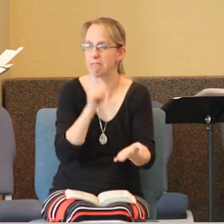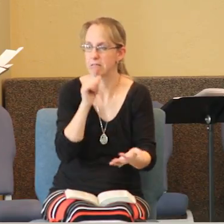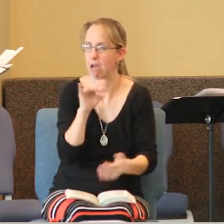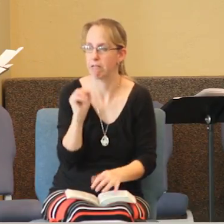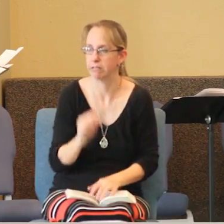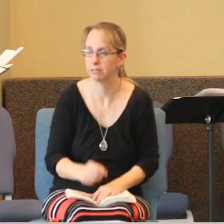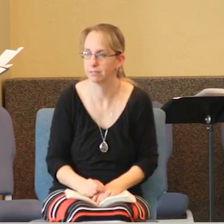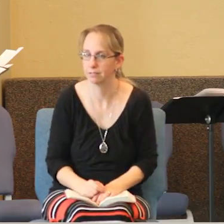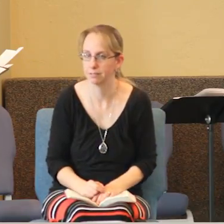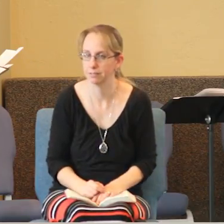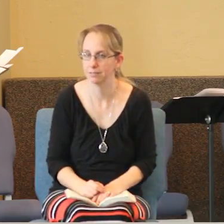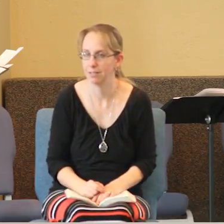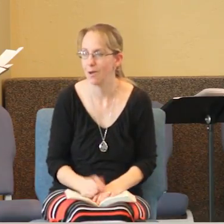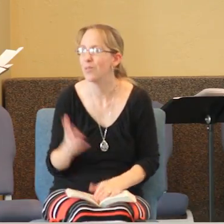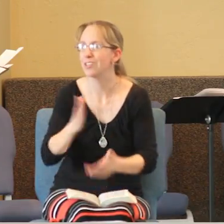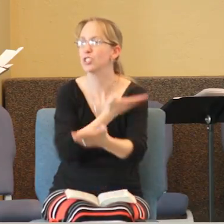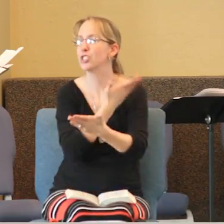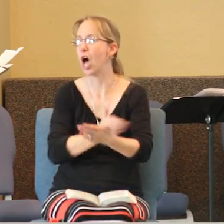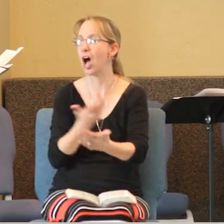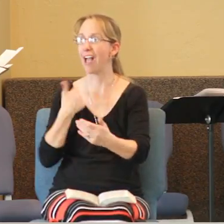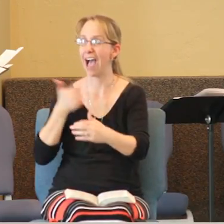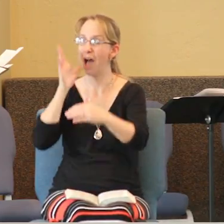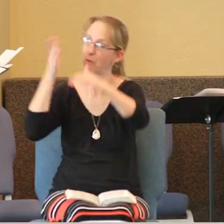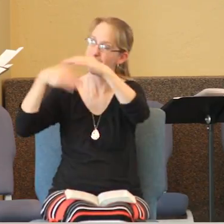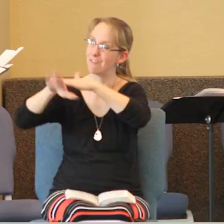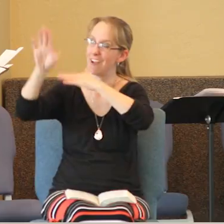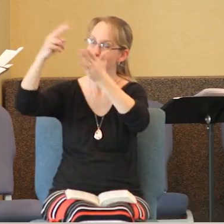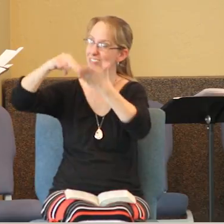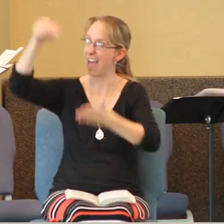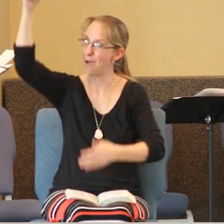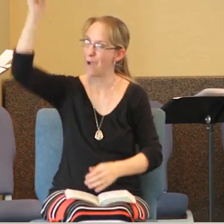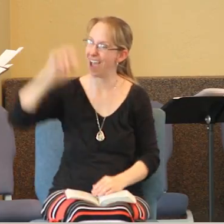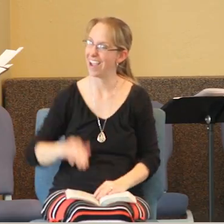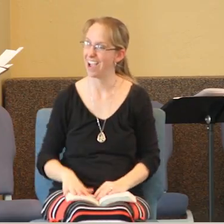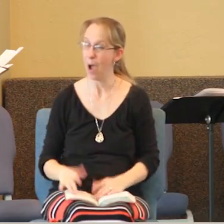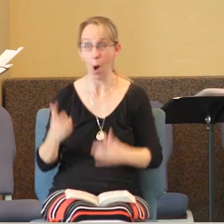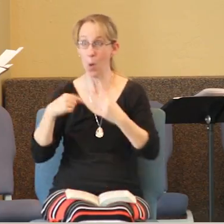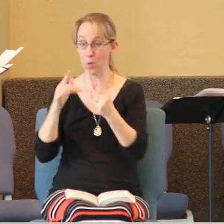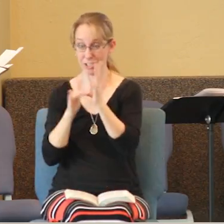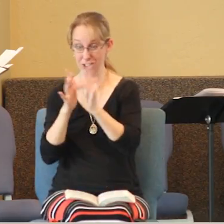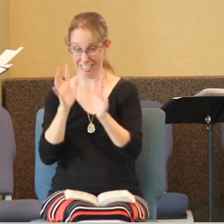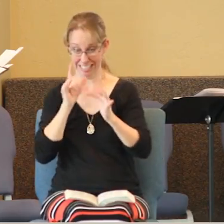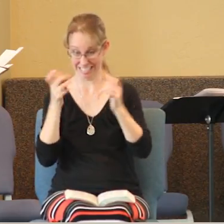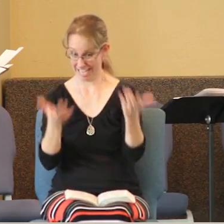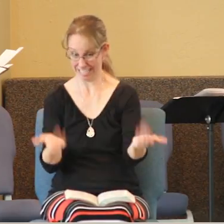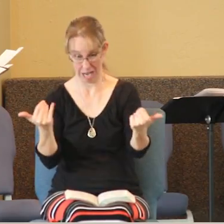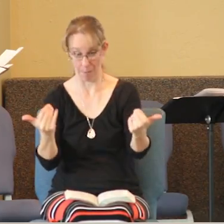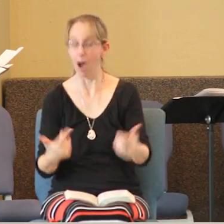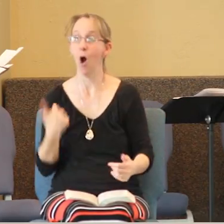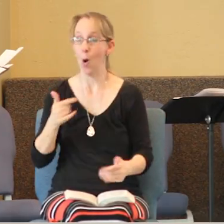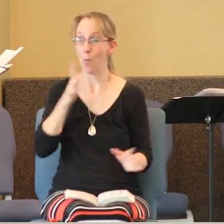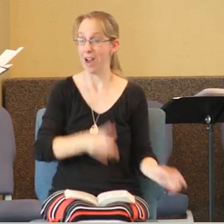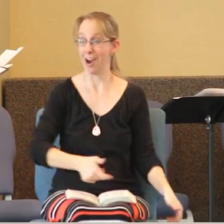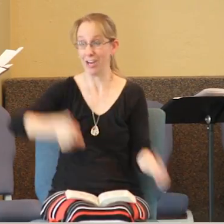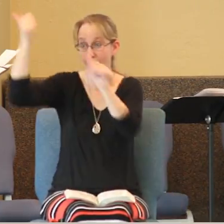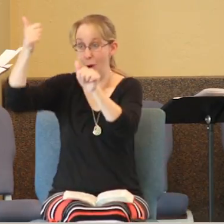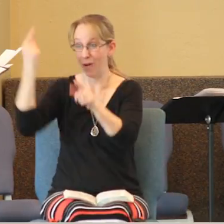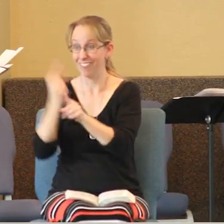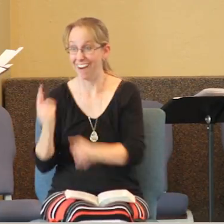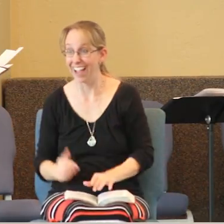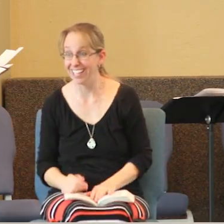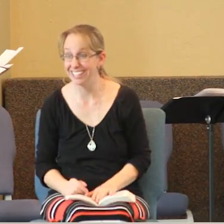We sang I'll Fly Away. I don't know if we'll fly away, but you know, if Jesus sounds that trumpet, we're going, man. Woo!